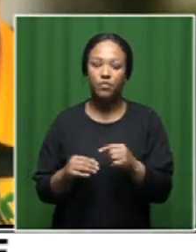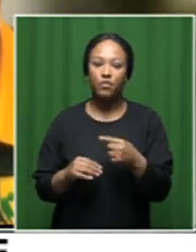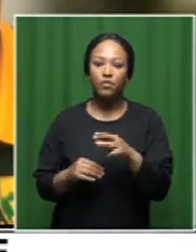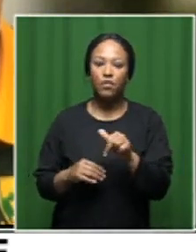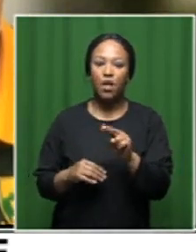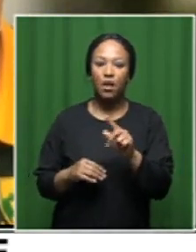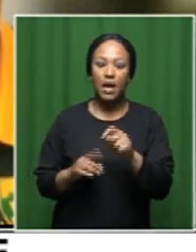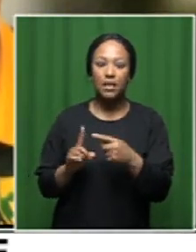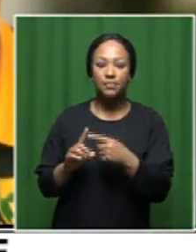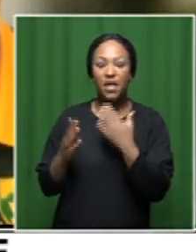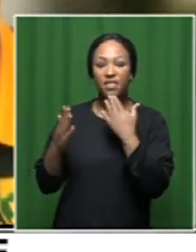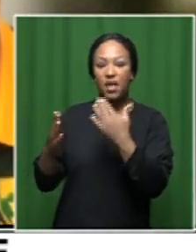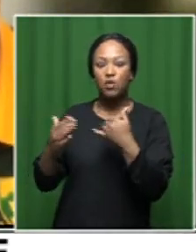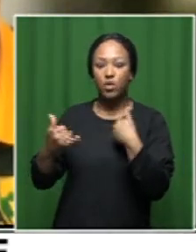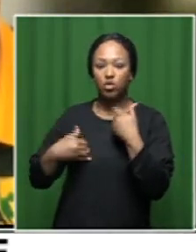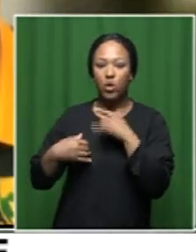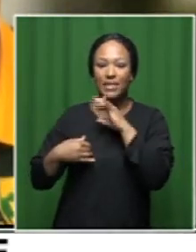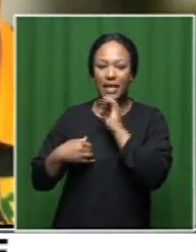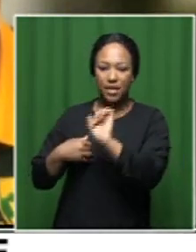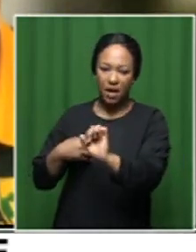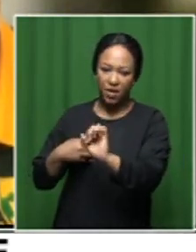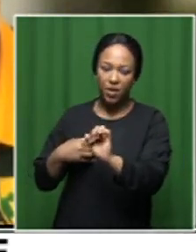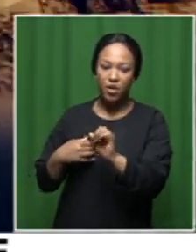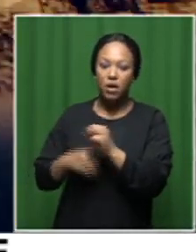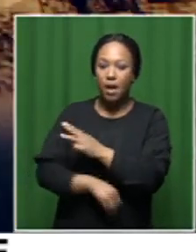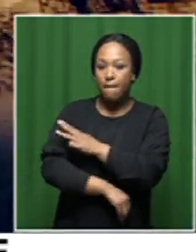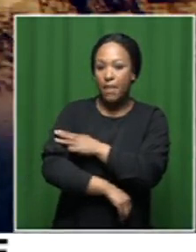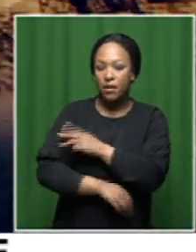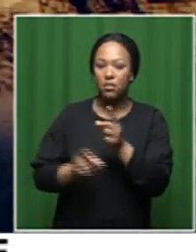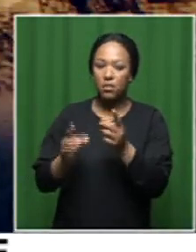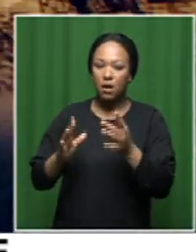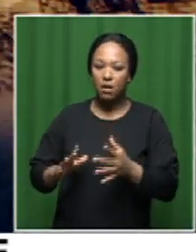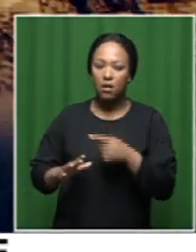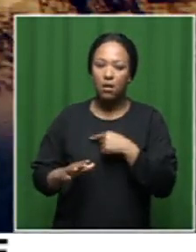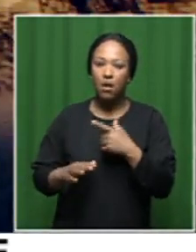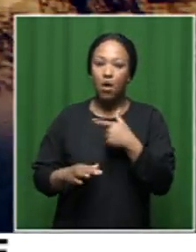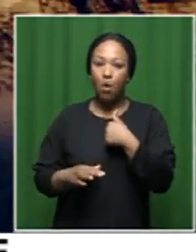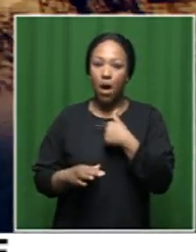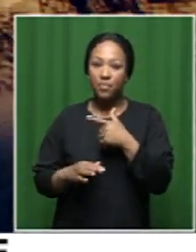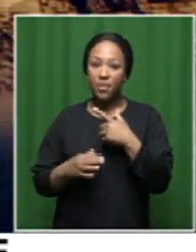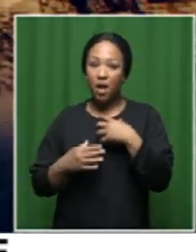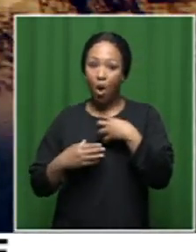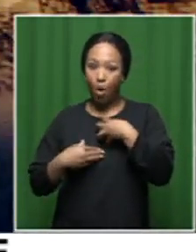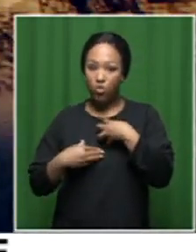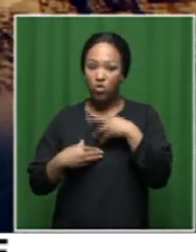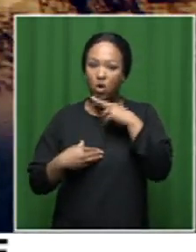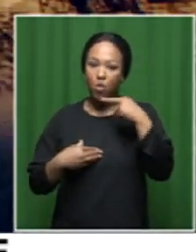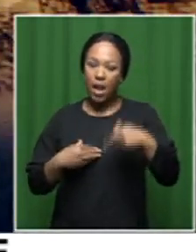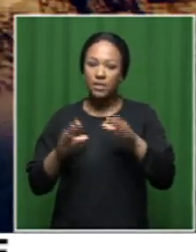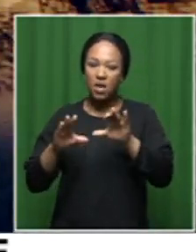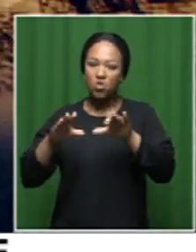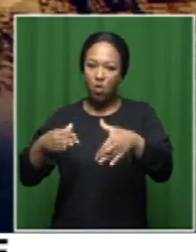for talking to us. Have a good Saturday further. He is the Managing Director of Oni Realty Group and property entrepreneur, Grant